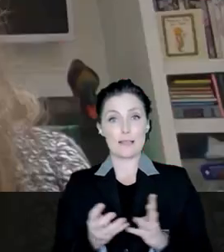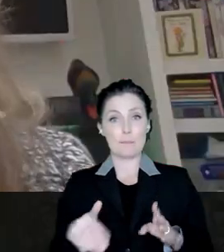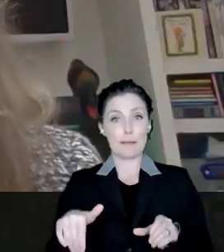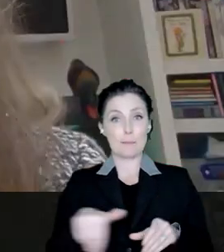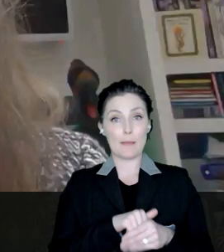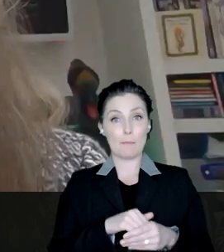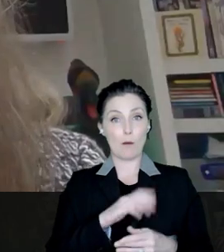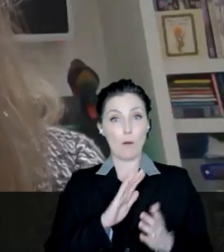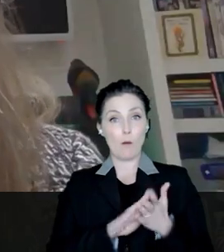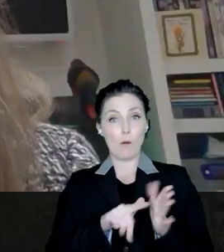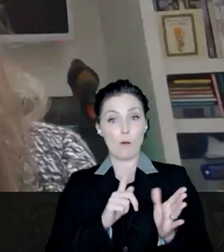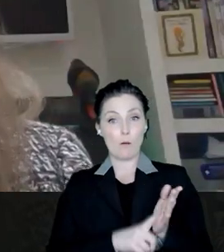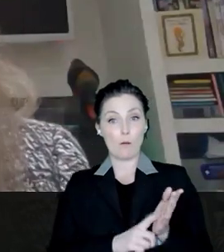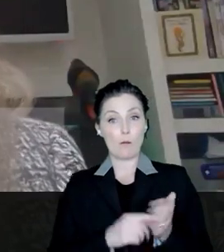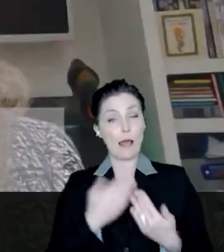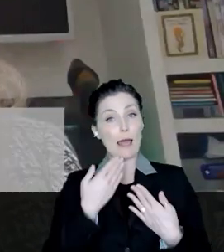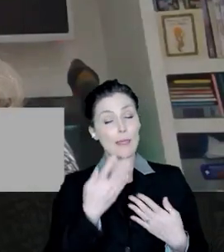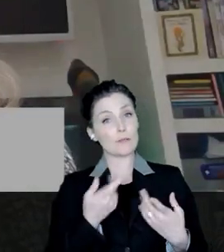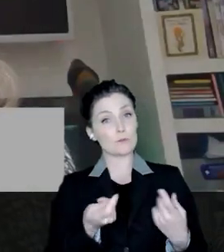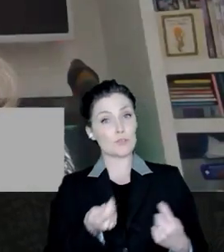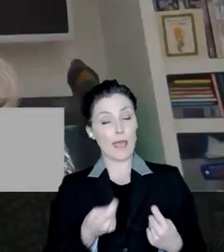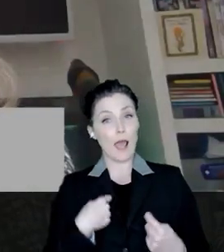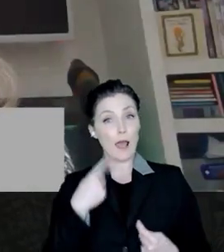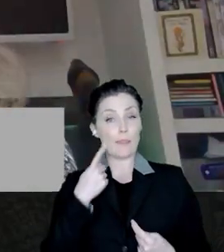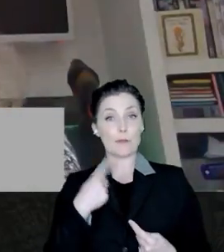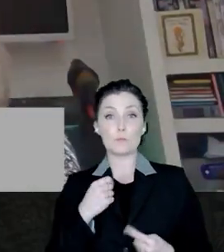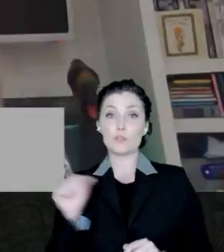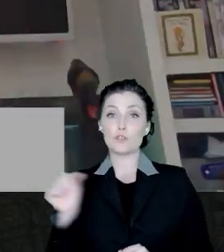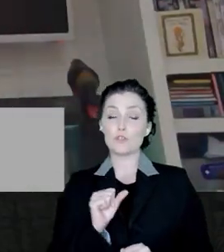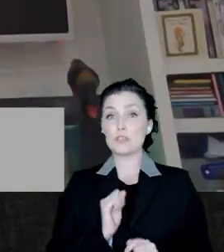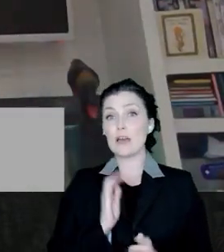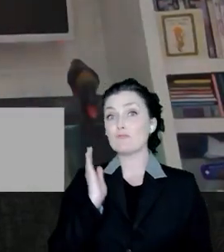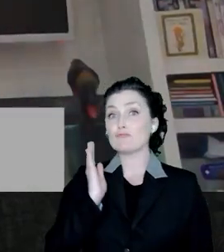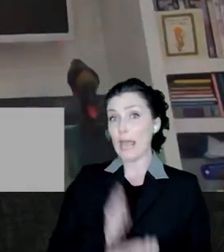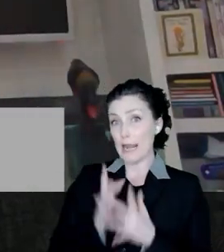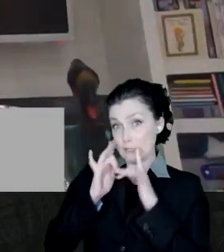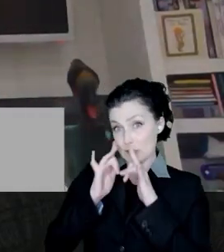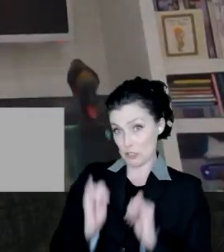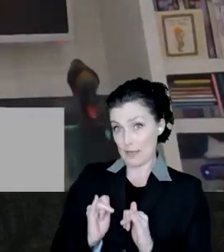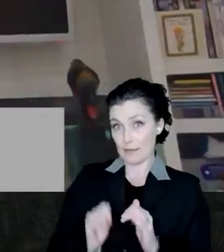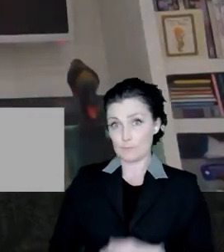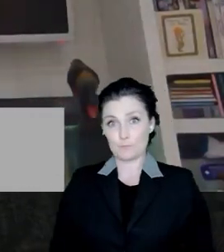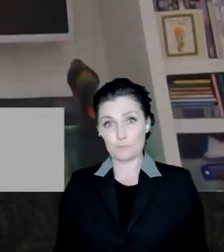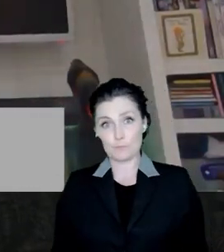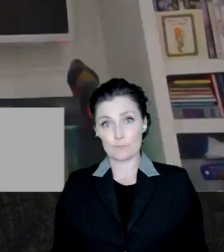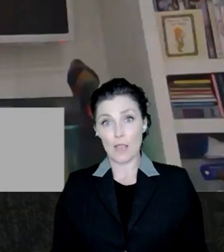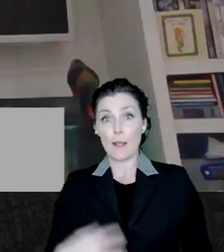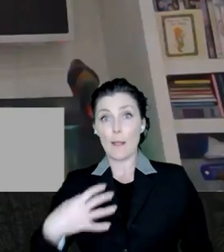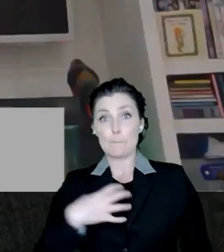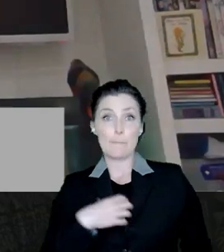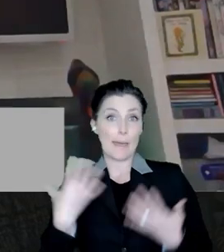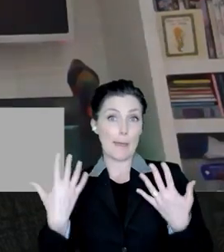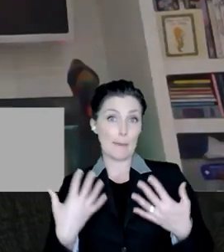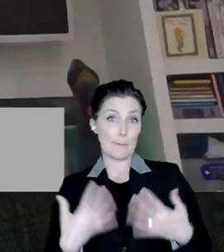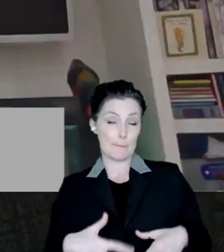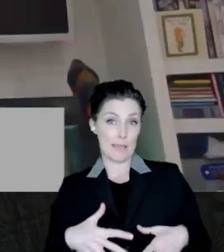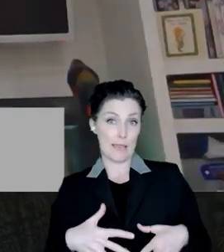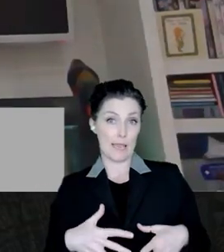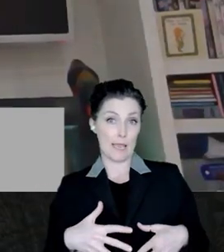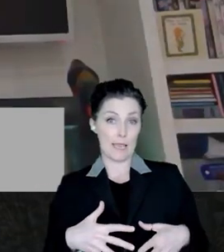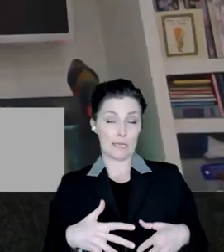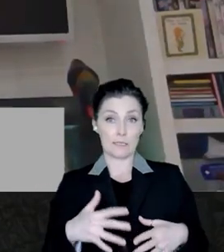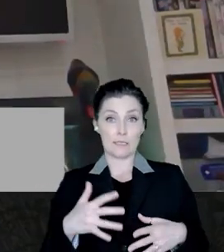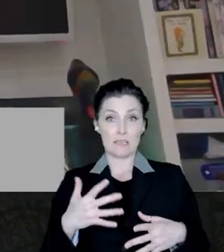Thank you, Chairman. Well, I think we should have a little taste of reality here, don't you? The Mayor has got nearly